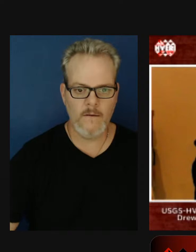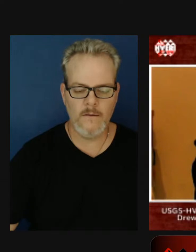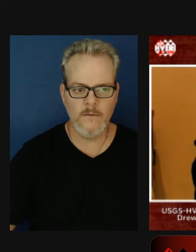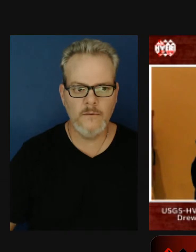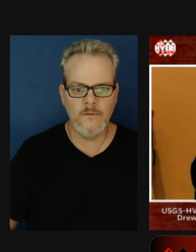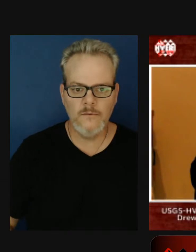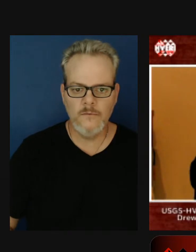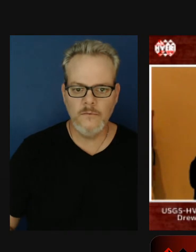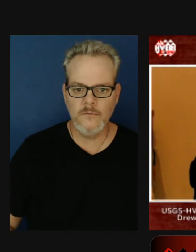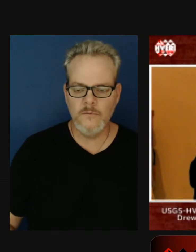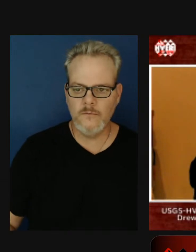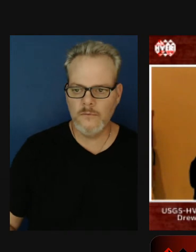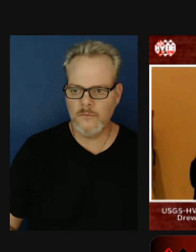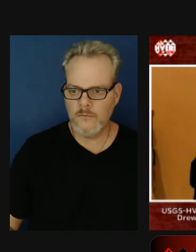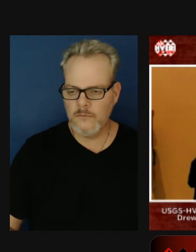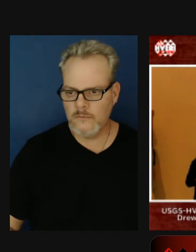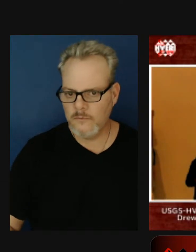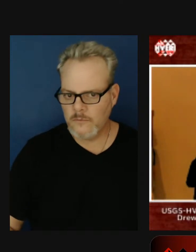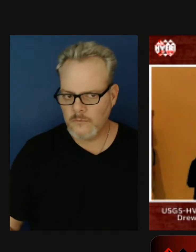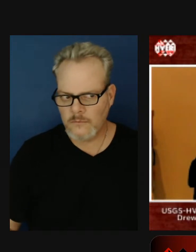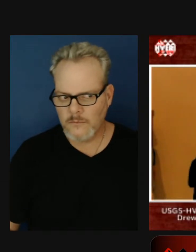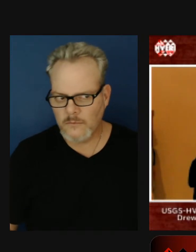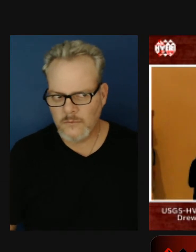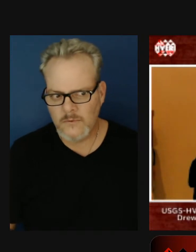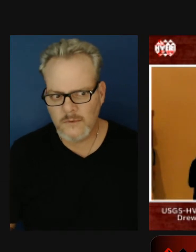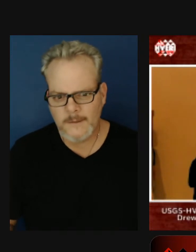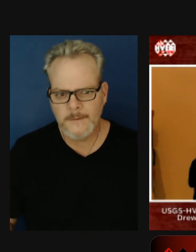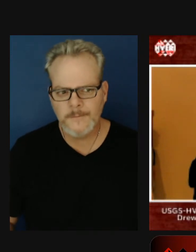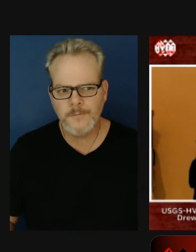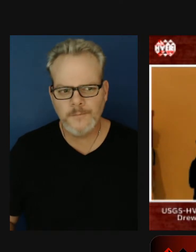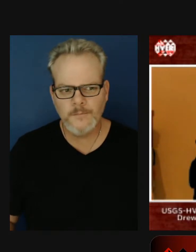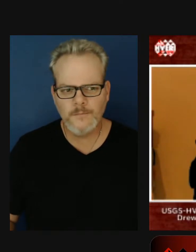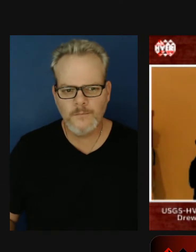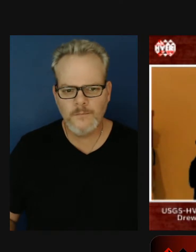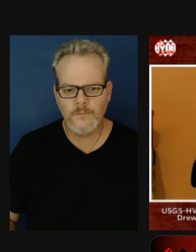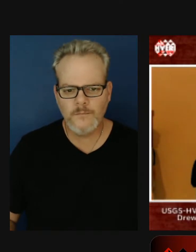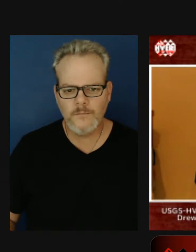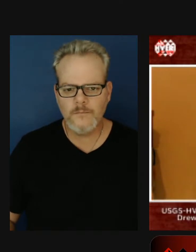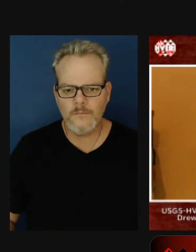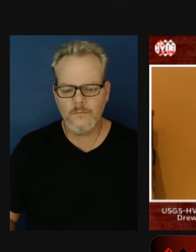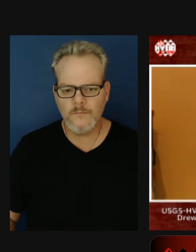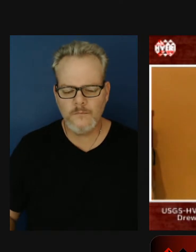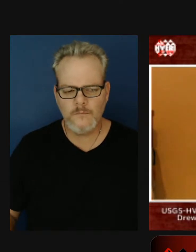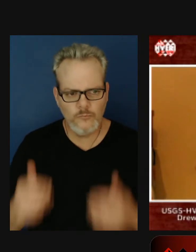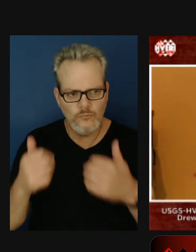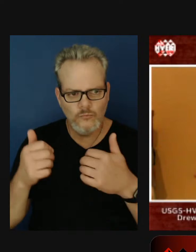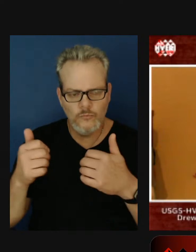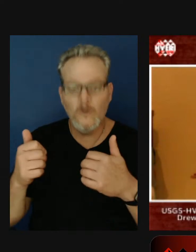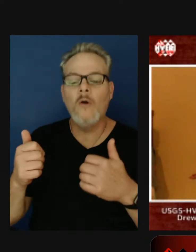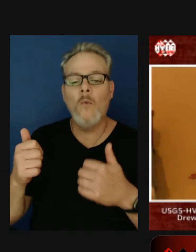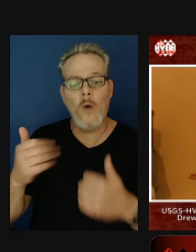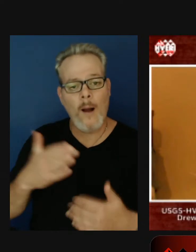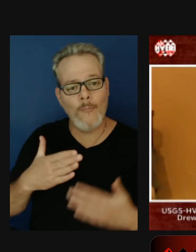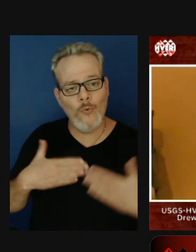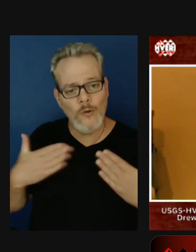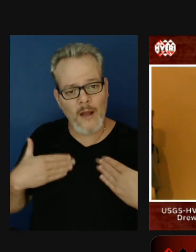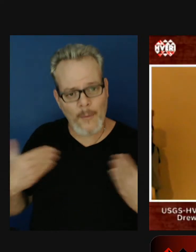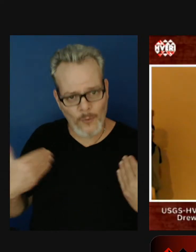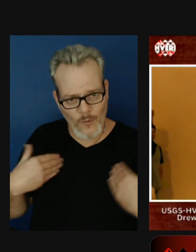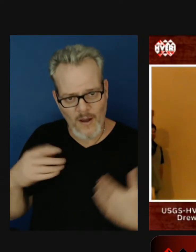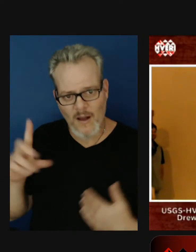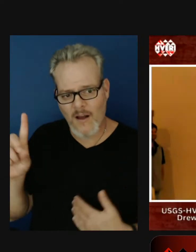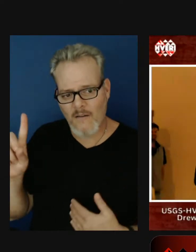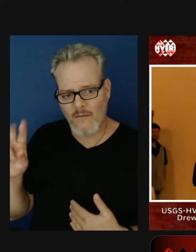So we do a number of in-person events around the island, guided walks and talks. And so I'm really happy to have Drew Downs here